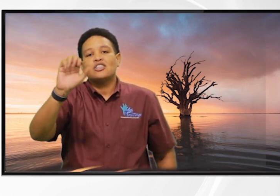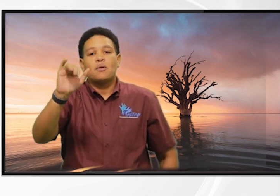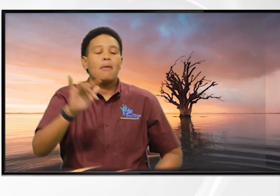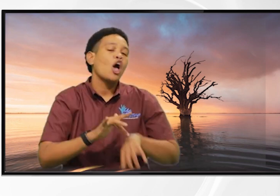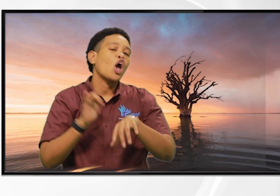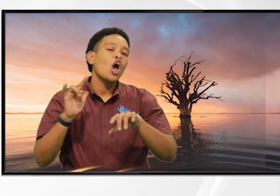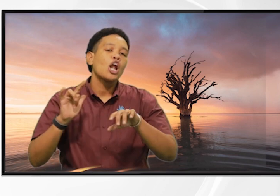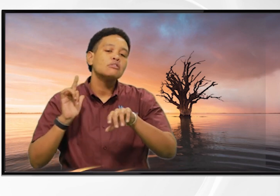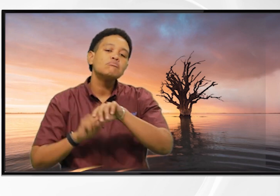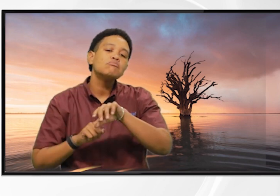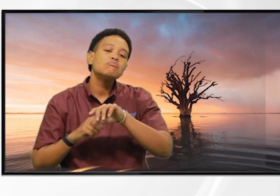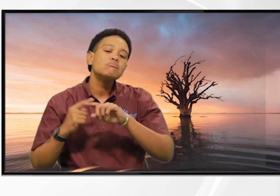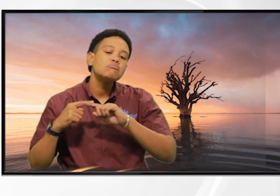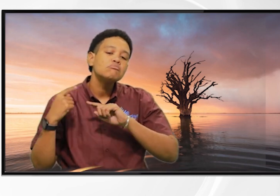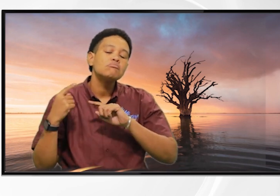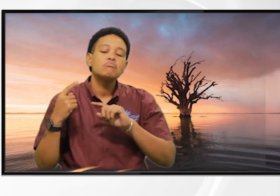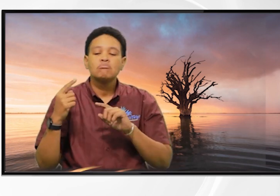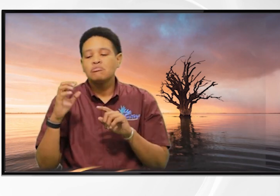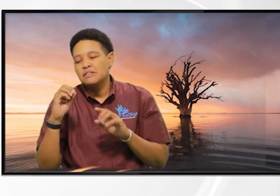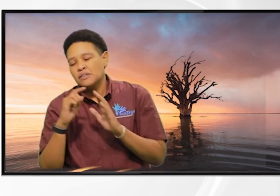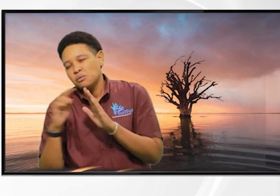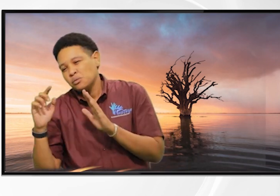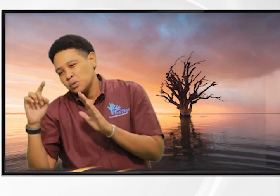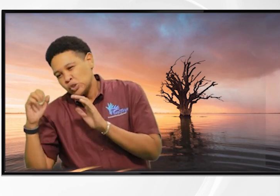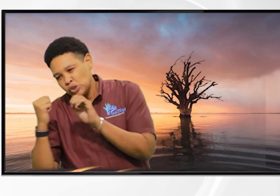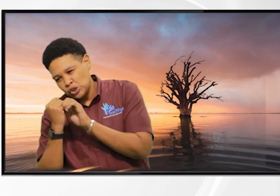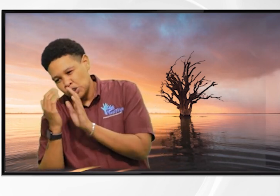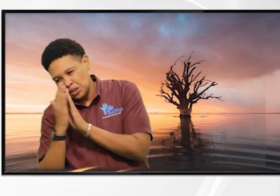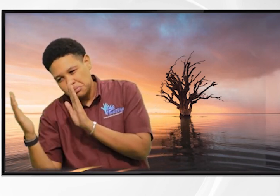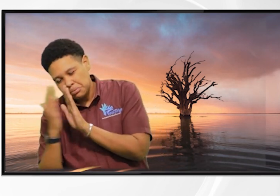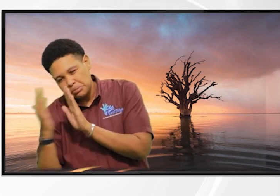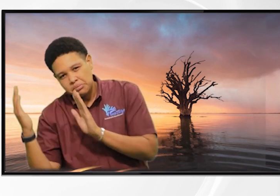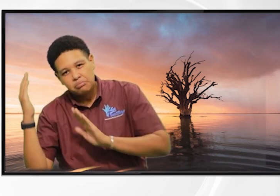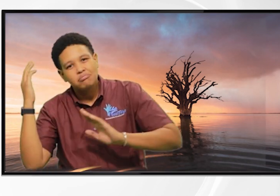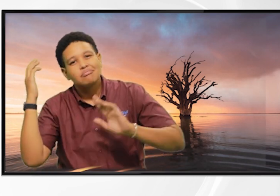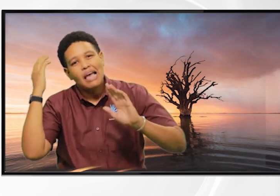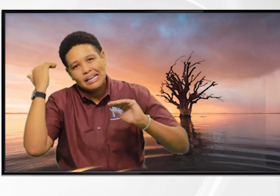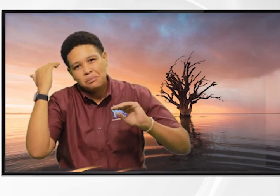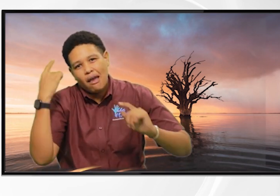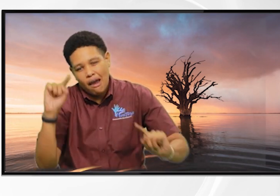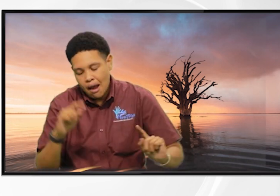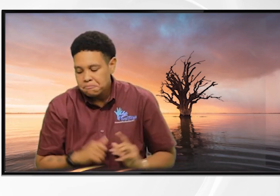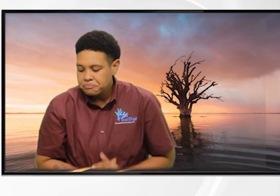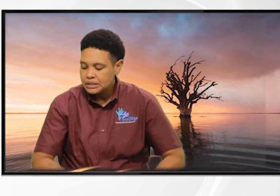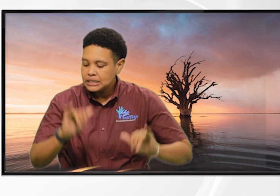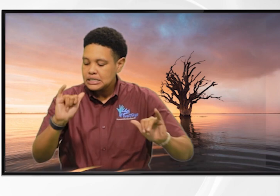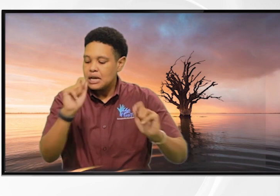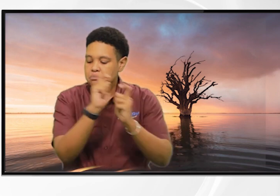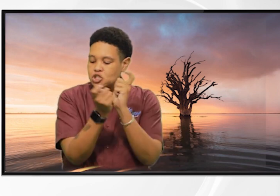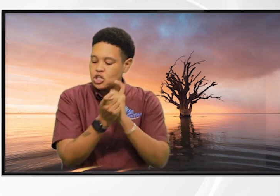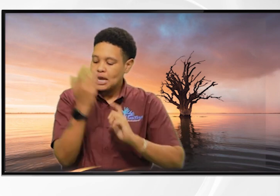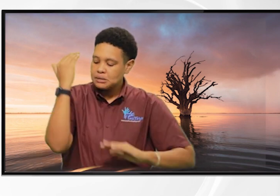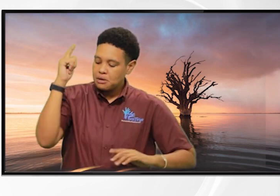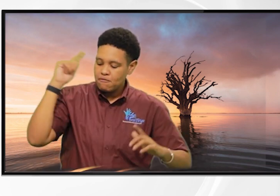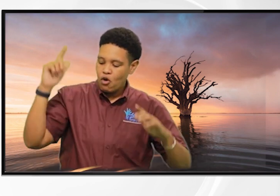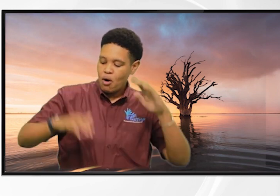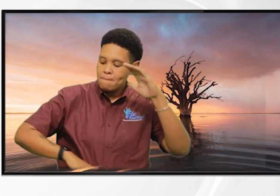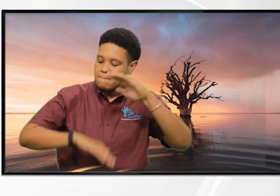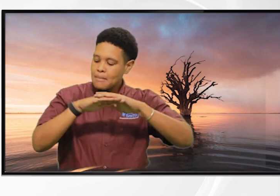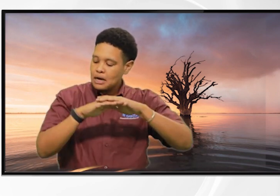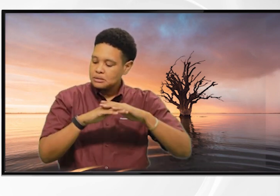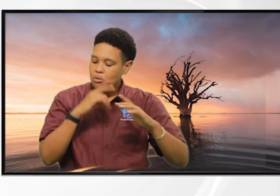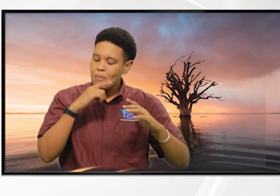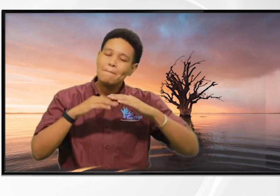early century and mid-century respectively. Similar changes are projected for maximum and